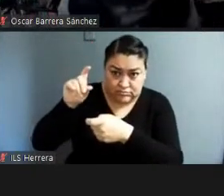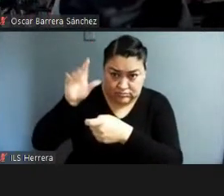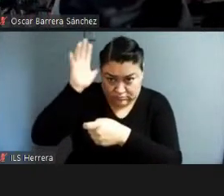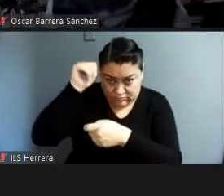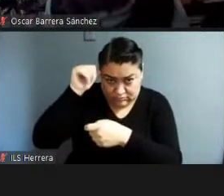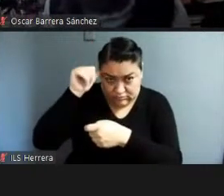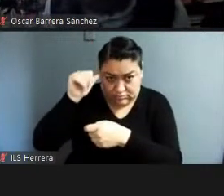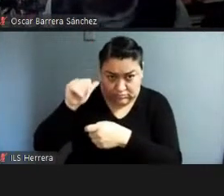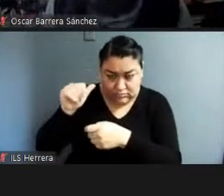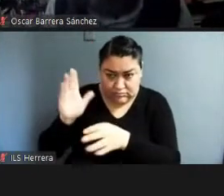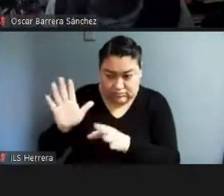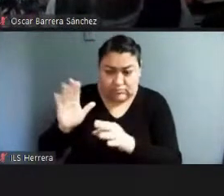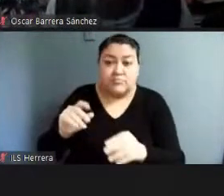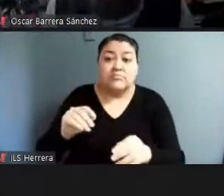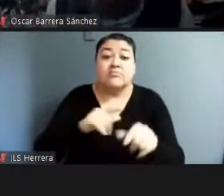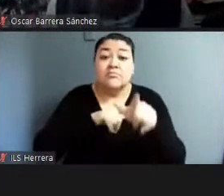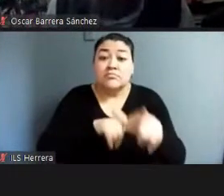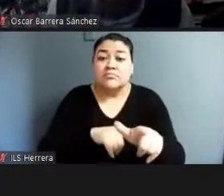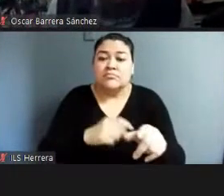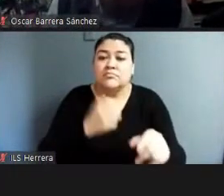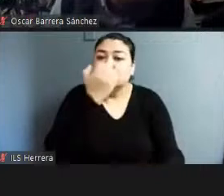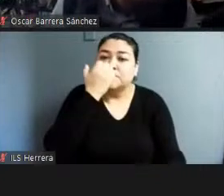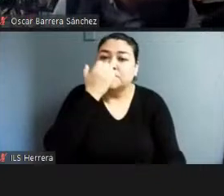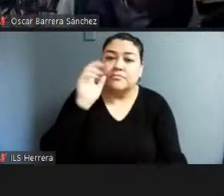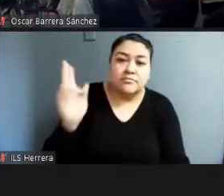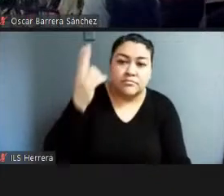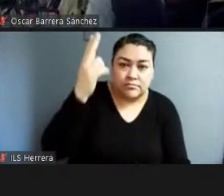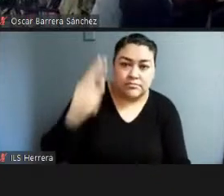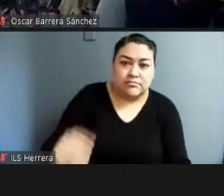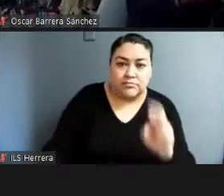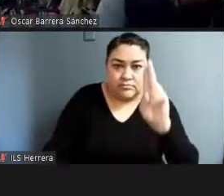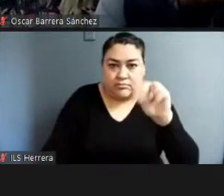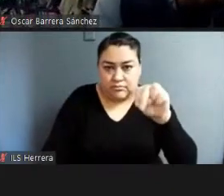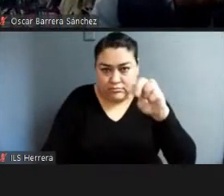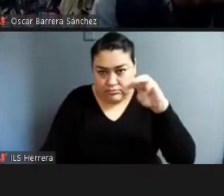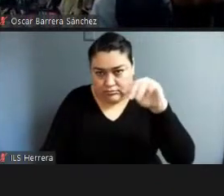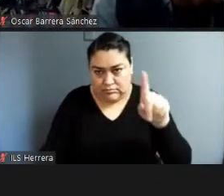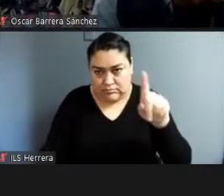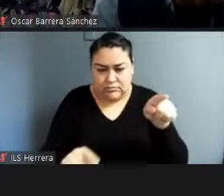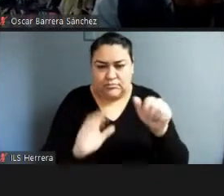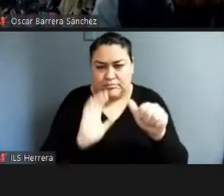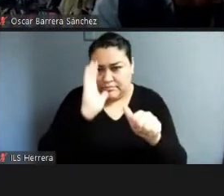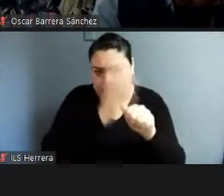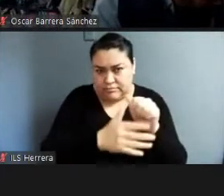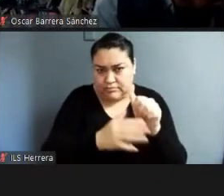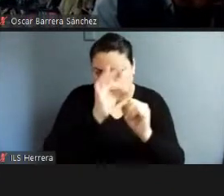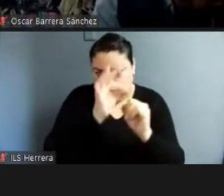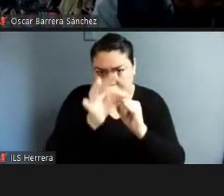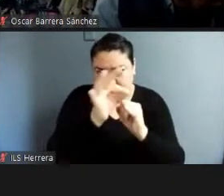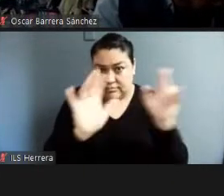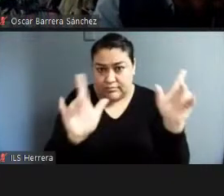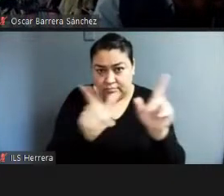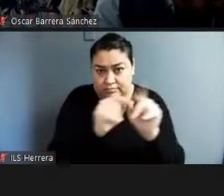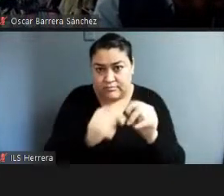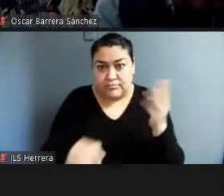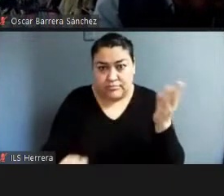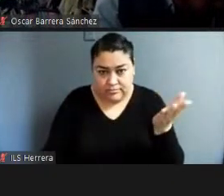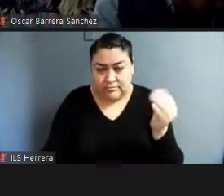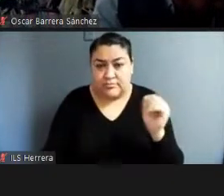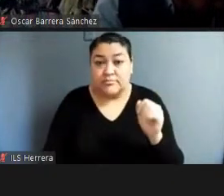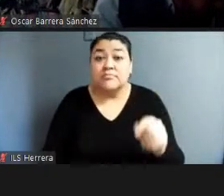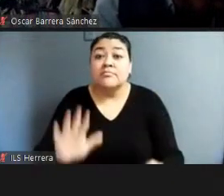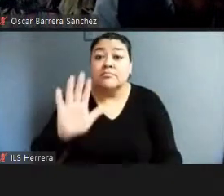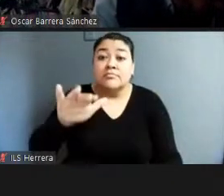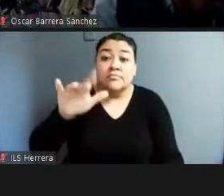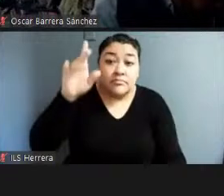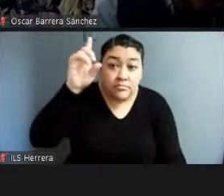So we can go back to the presentation by Rocio from UNAM. That is a good way to conclude the session and